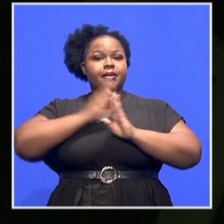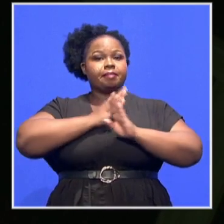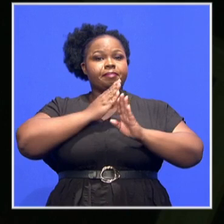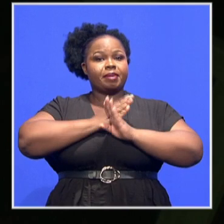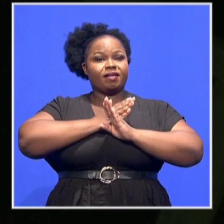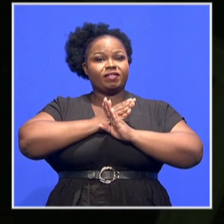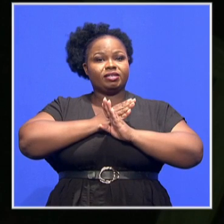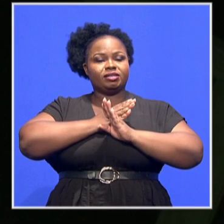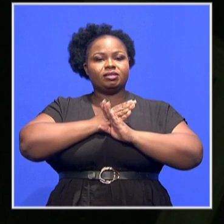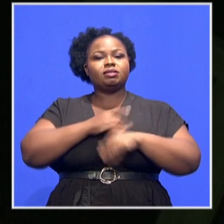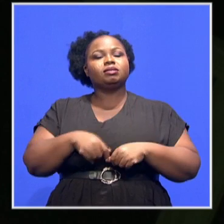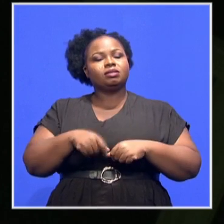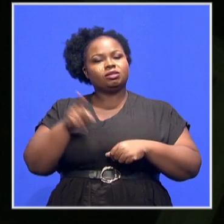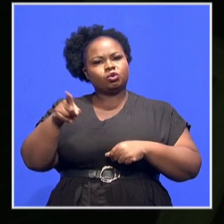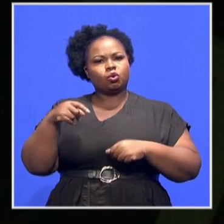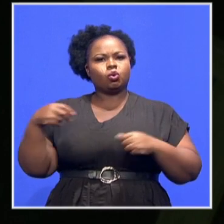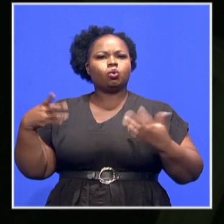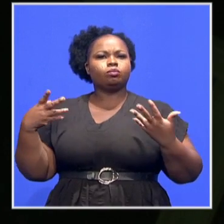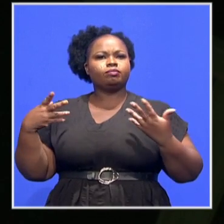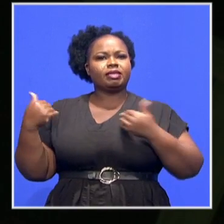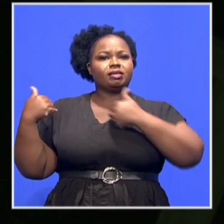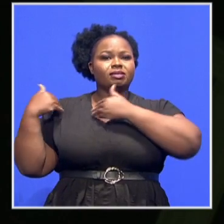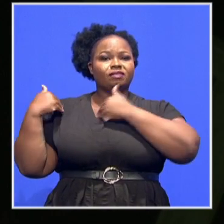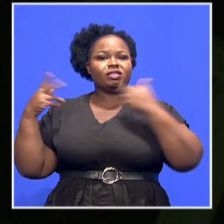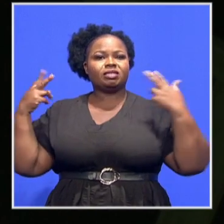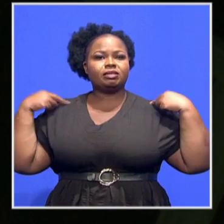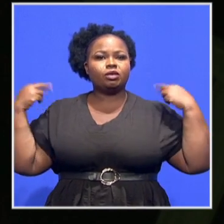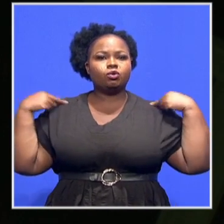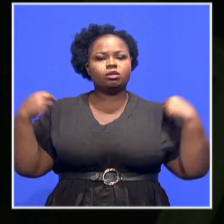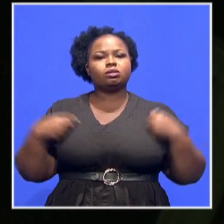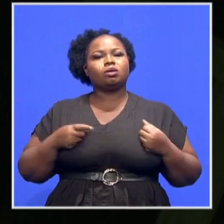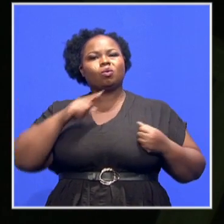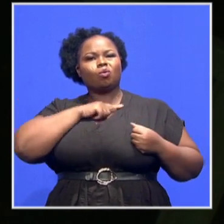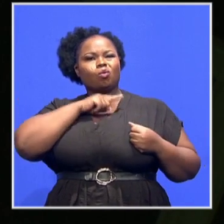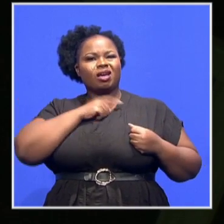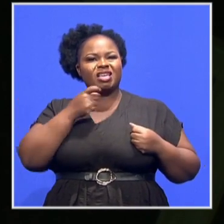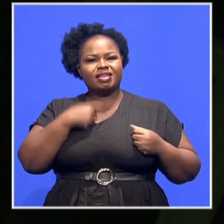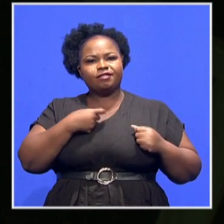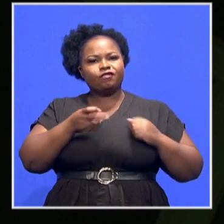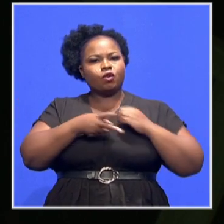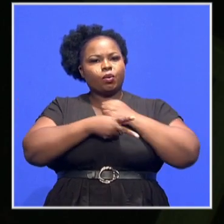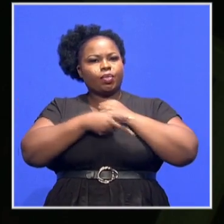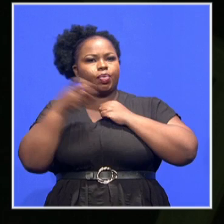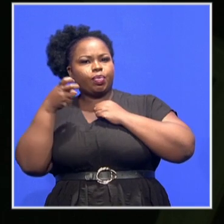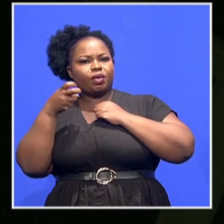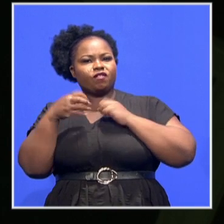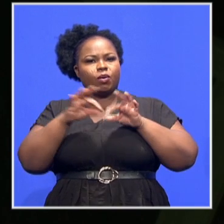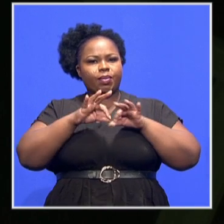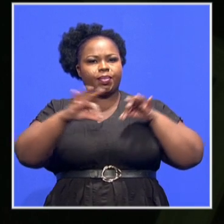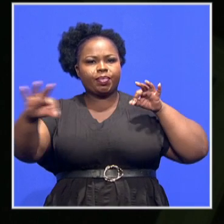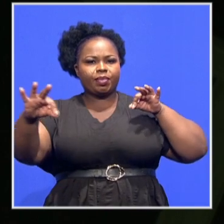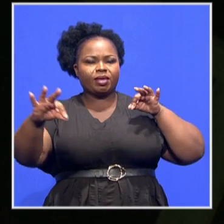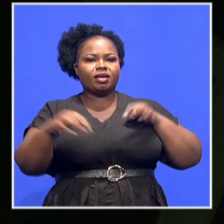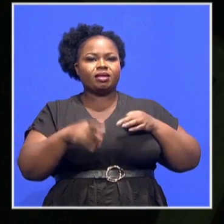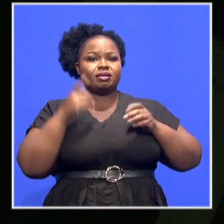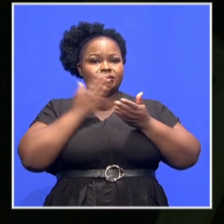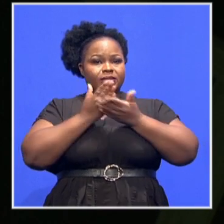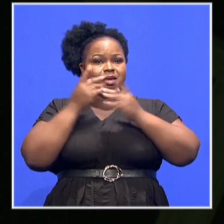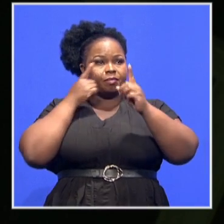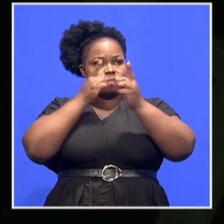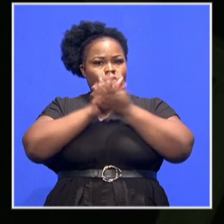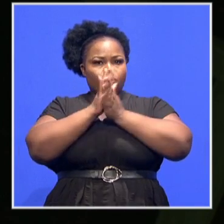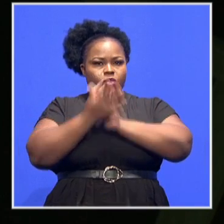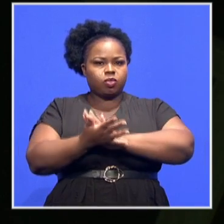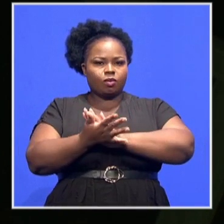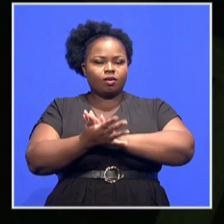sector to address cable theft and vandalism on the freight rail network through advanced